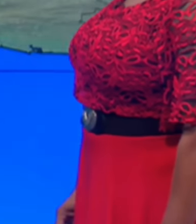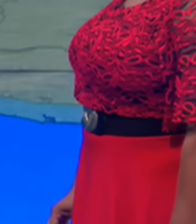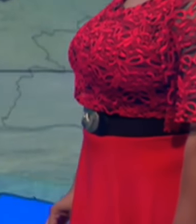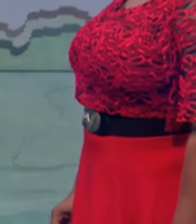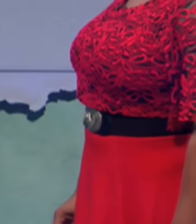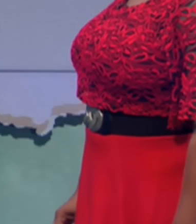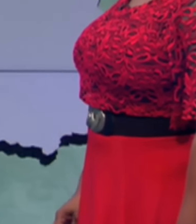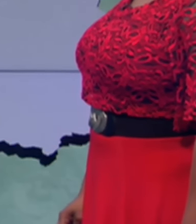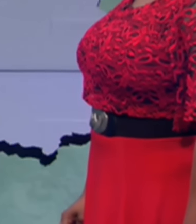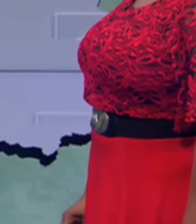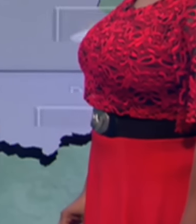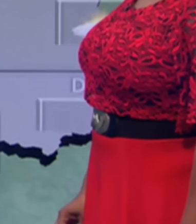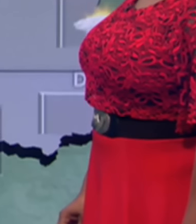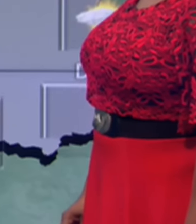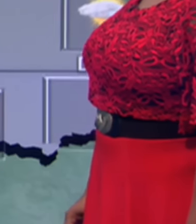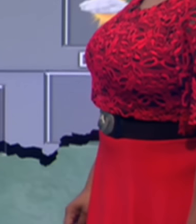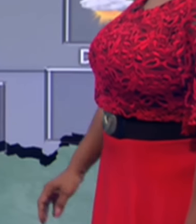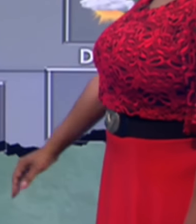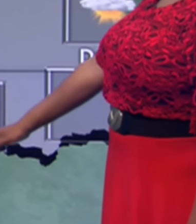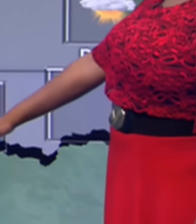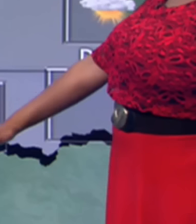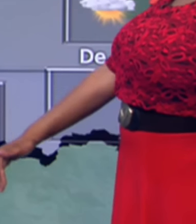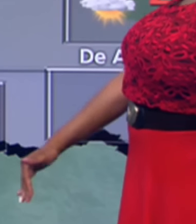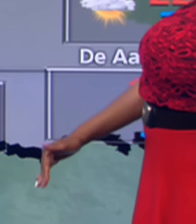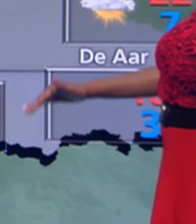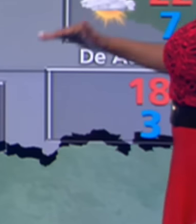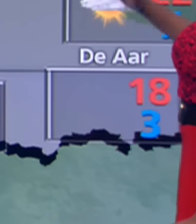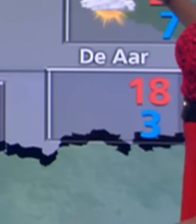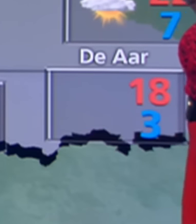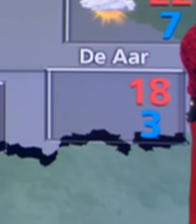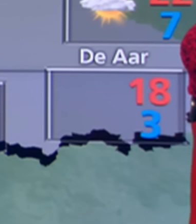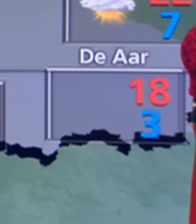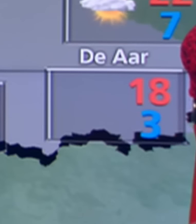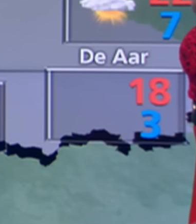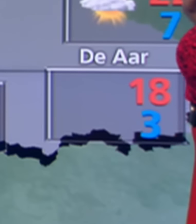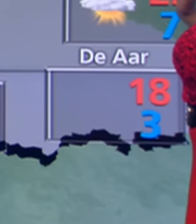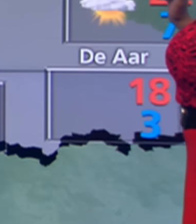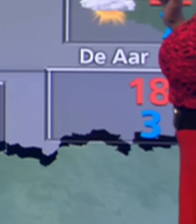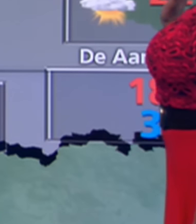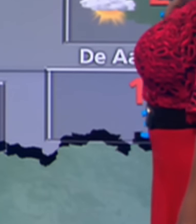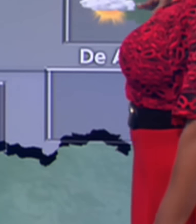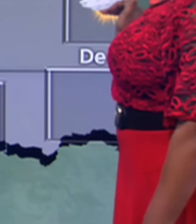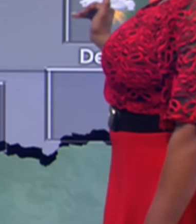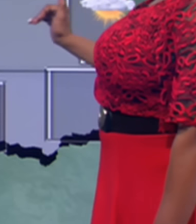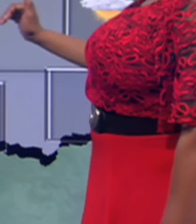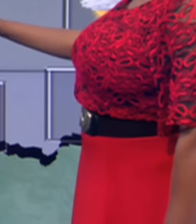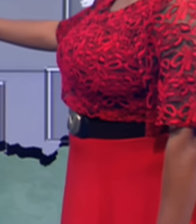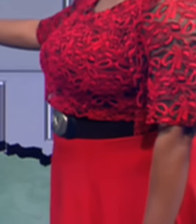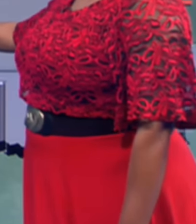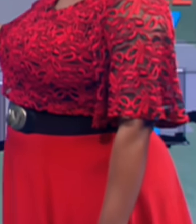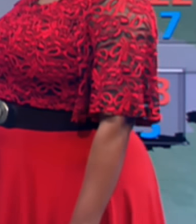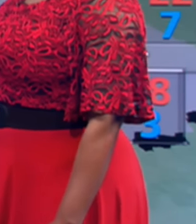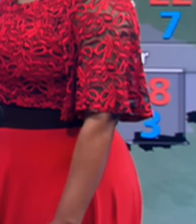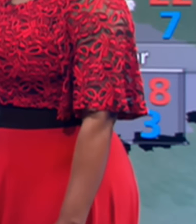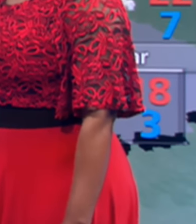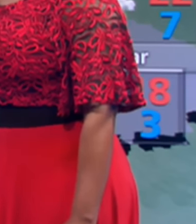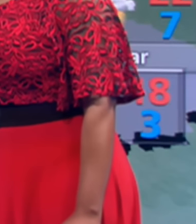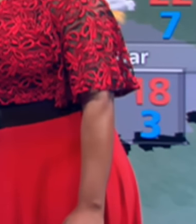jwalo go provinceng ya Northern Cape go sasa dipula tše le re boletše ka tšona Kimberley letšatši le sa le gona ka tše 22